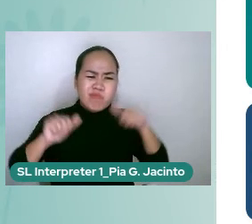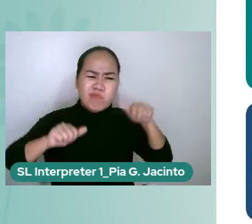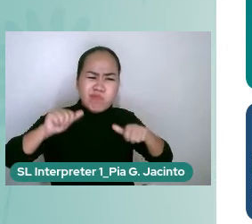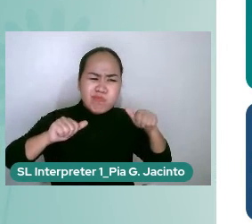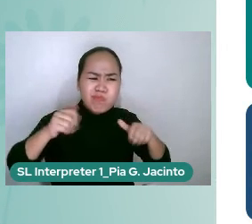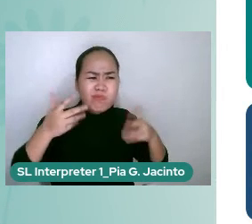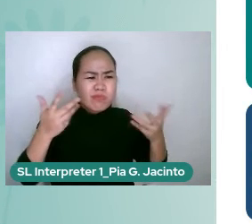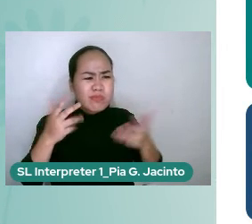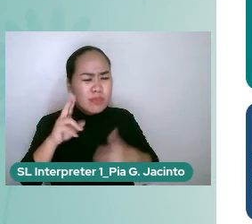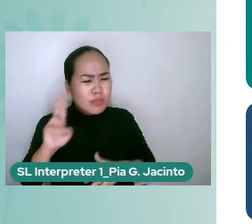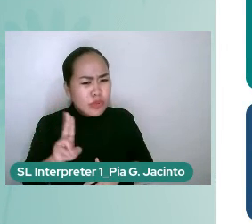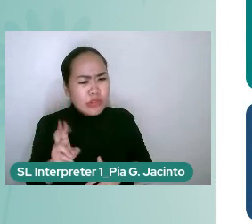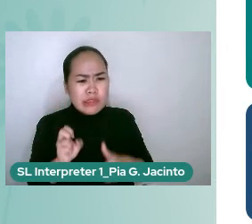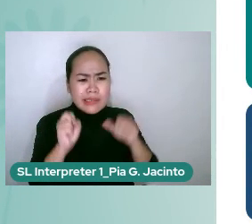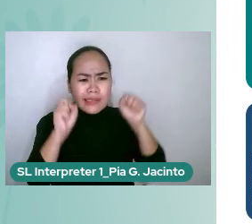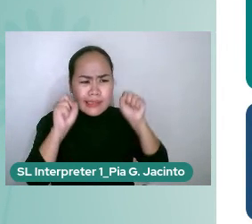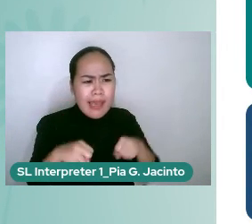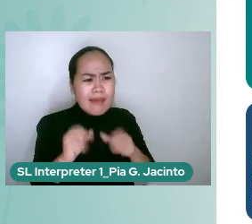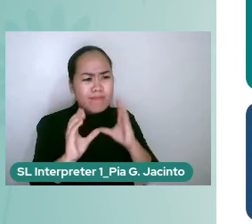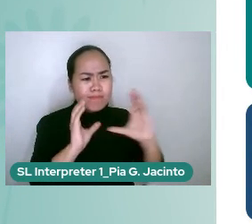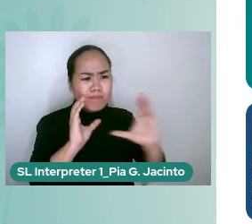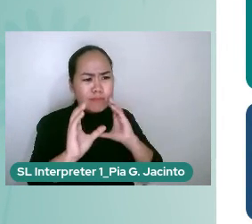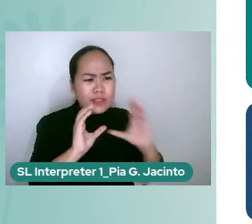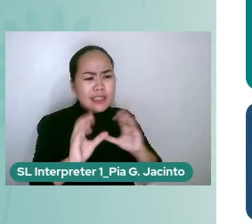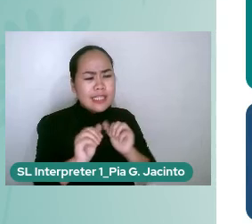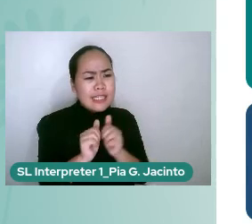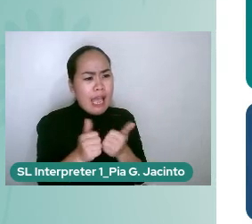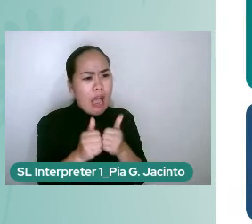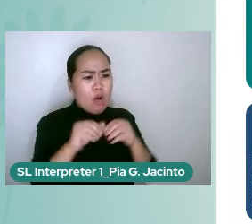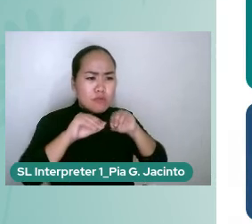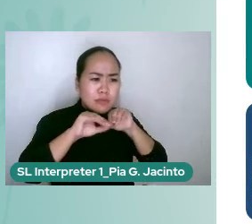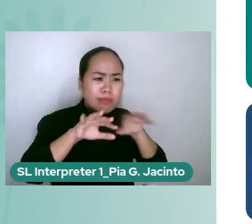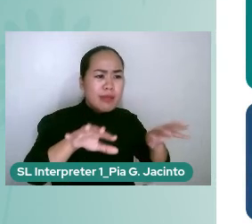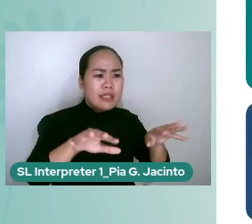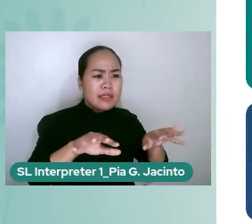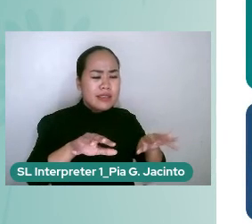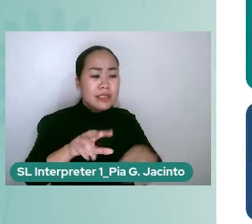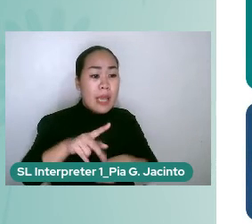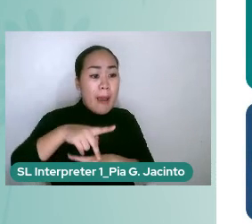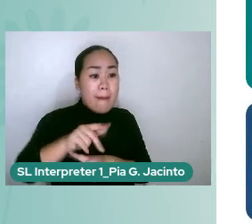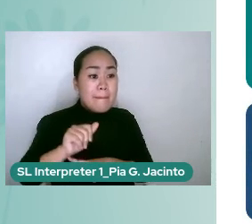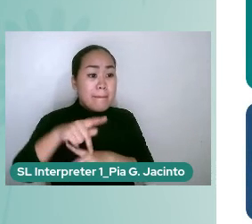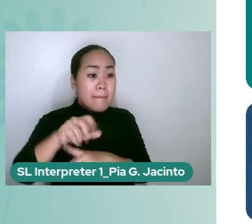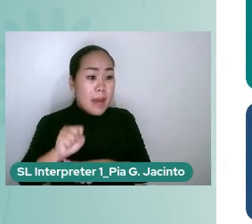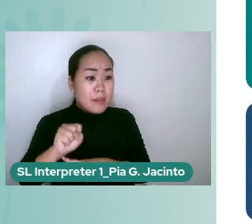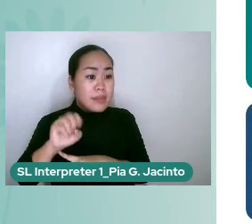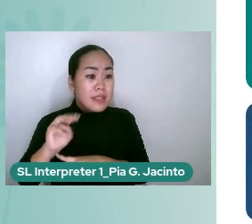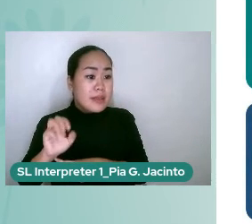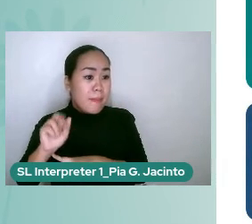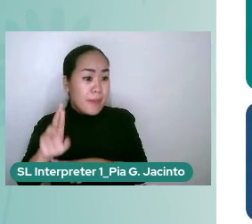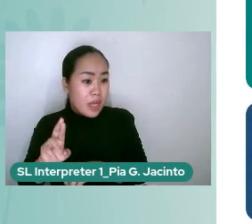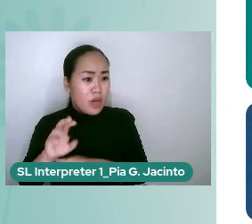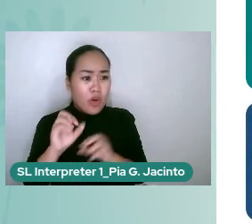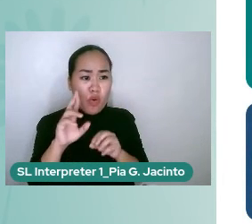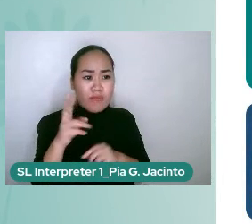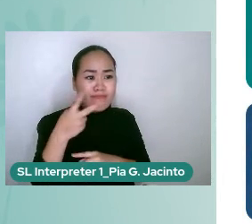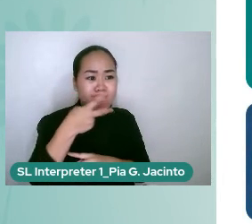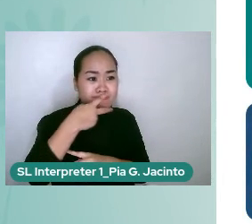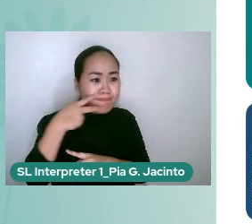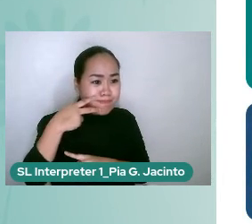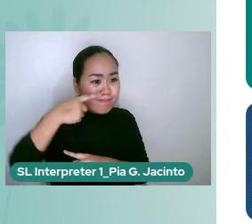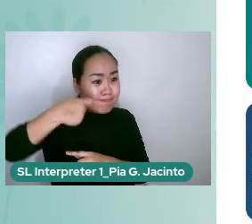to actually communicate the message that pap smears are not better than HPV testing and